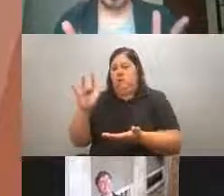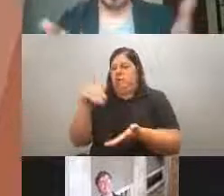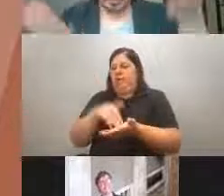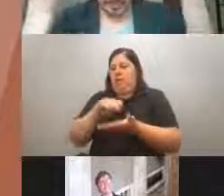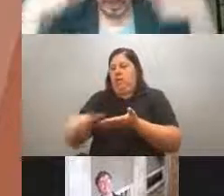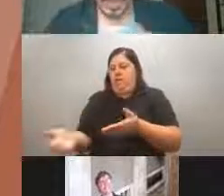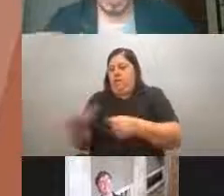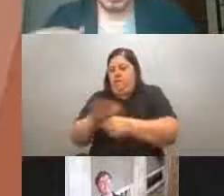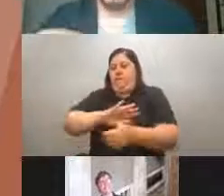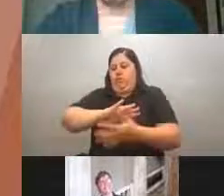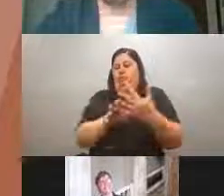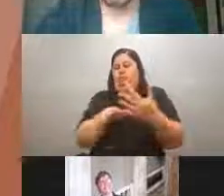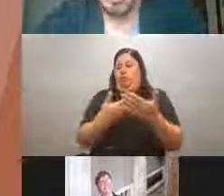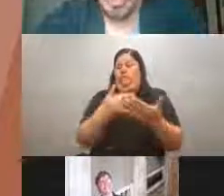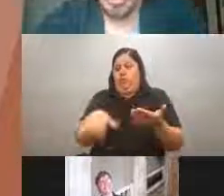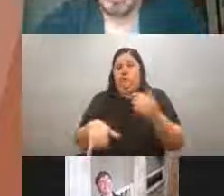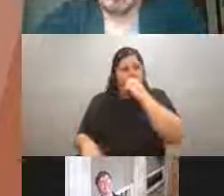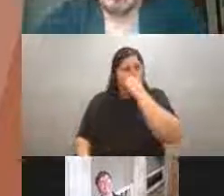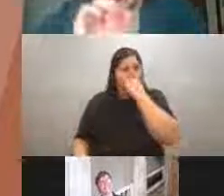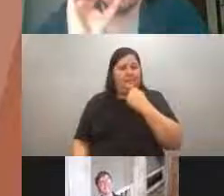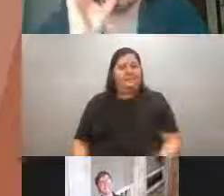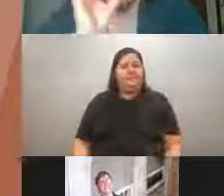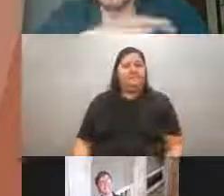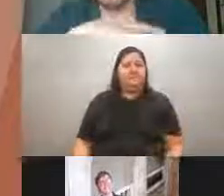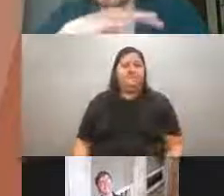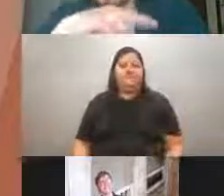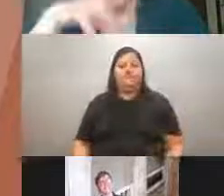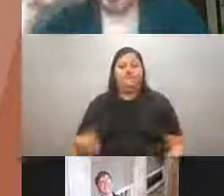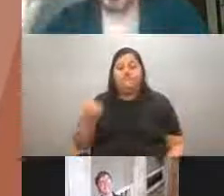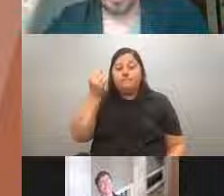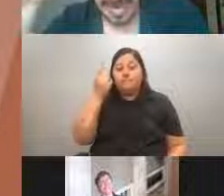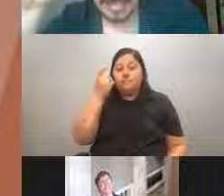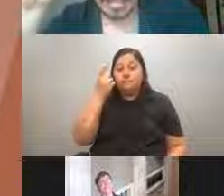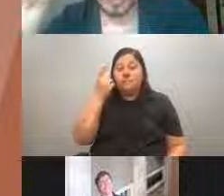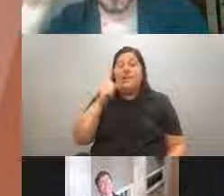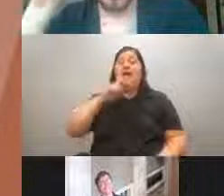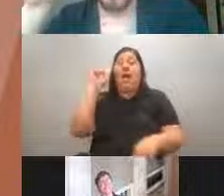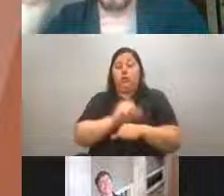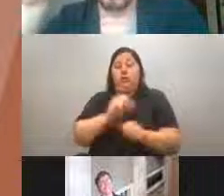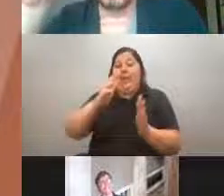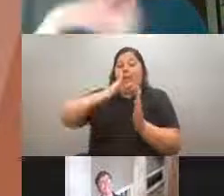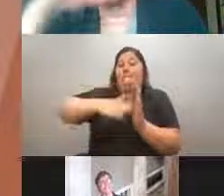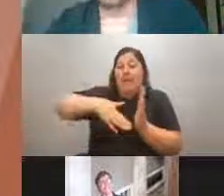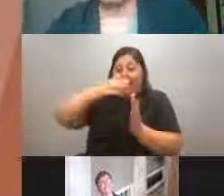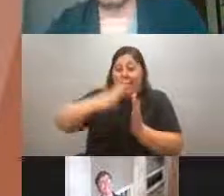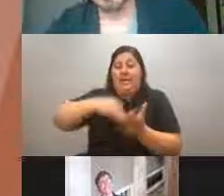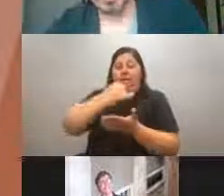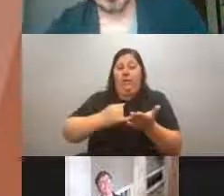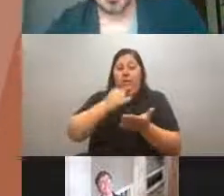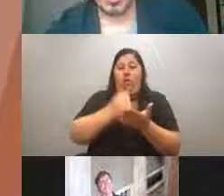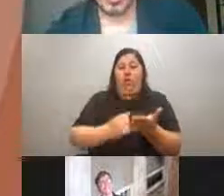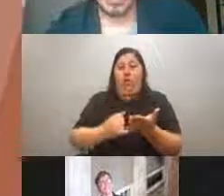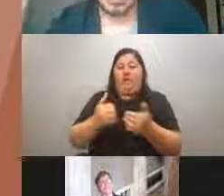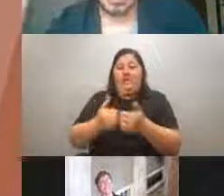cover. Now, the funds for the actual painting of the artwork is going to come from a